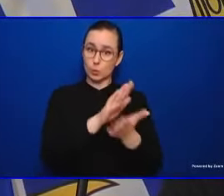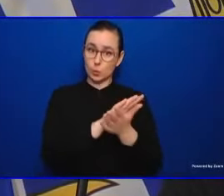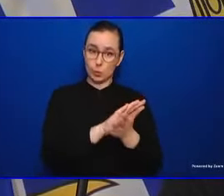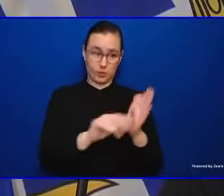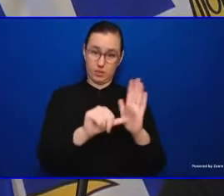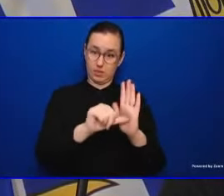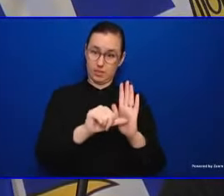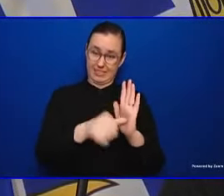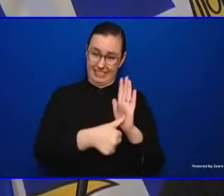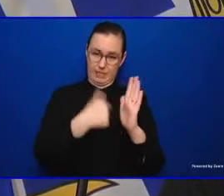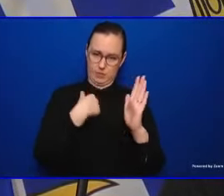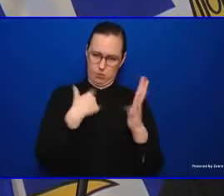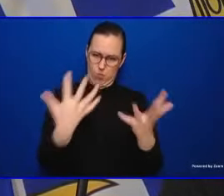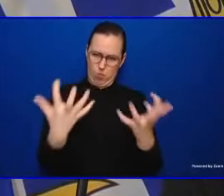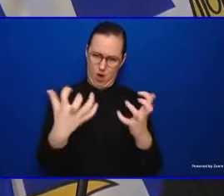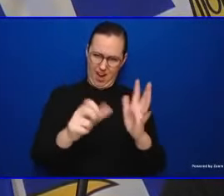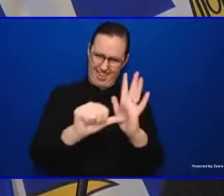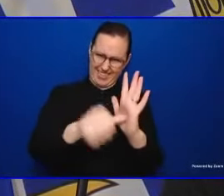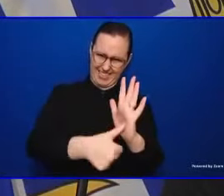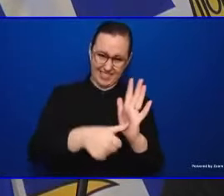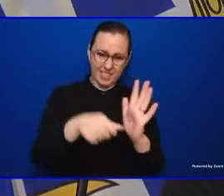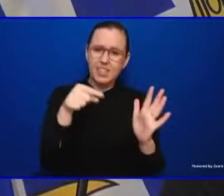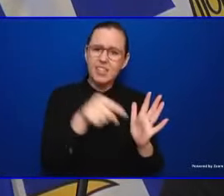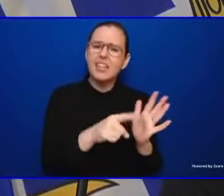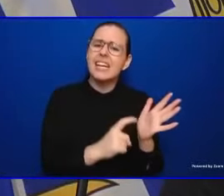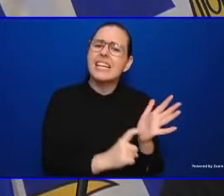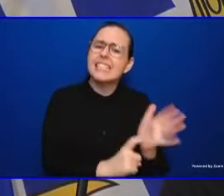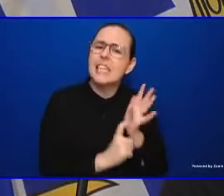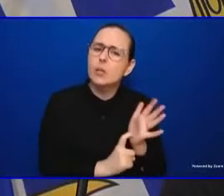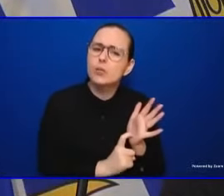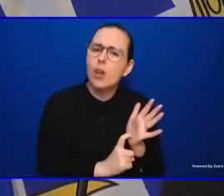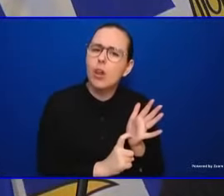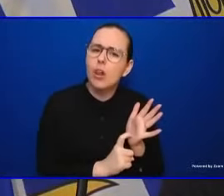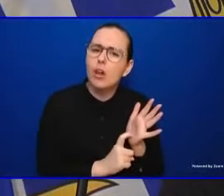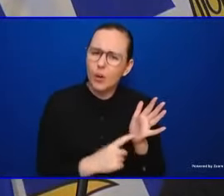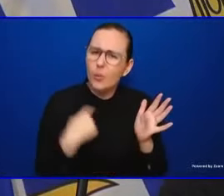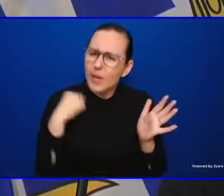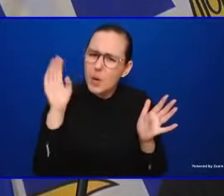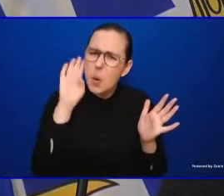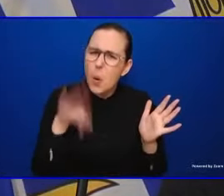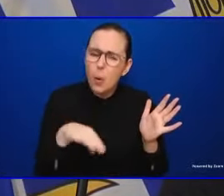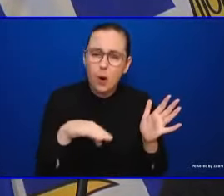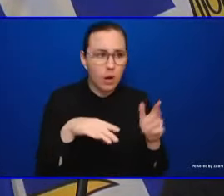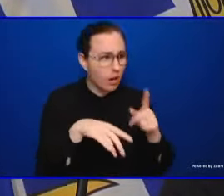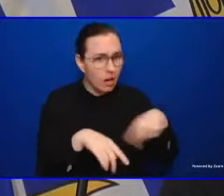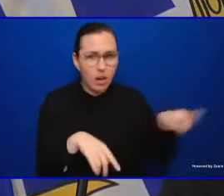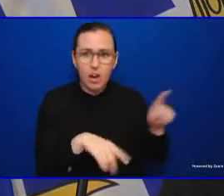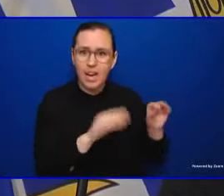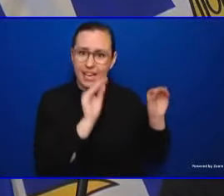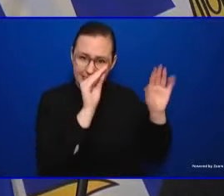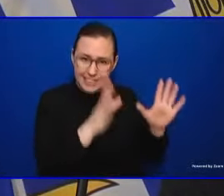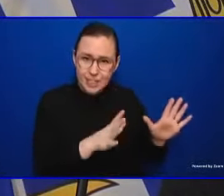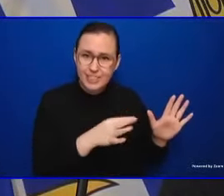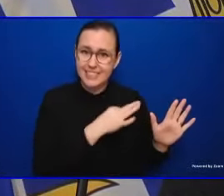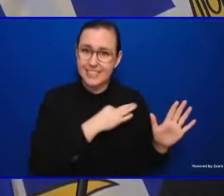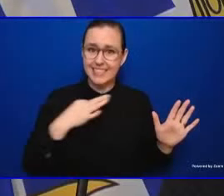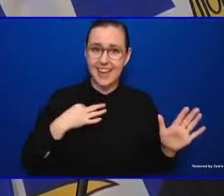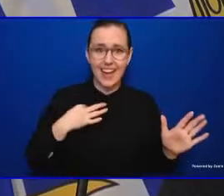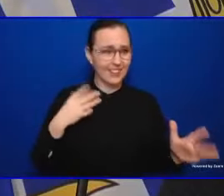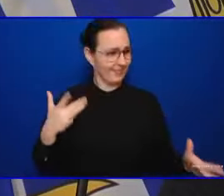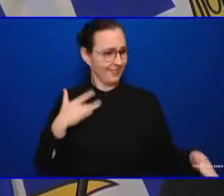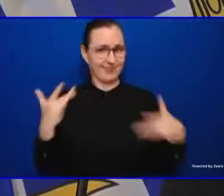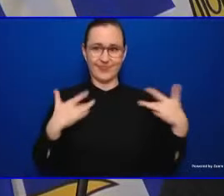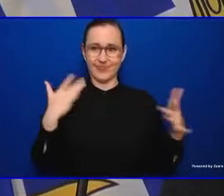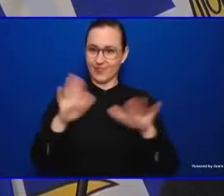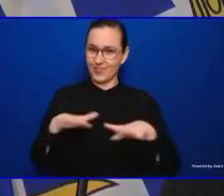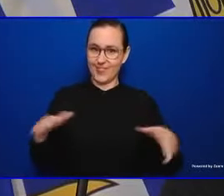the province are very excited to welcome children back into our schools next week. We've also seen the remarkable resilience